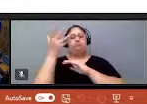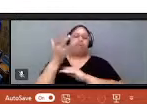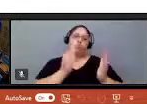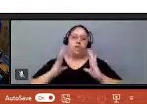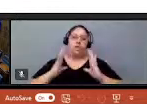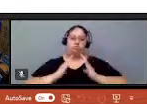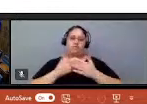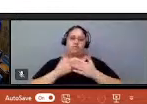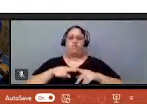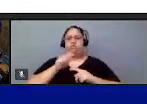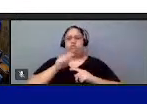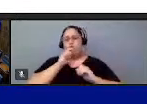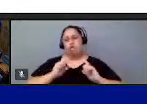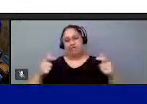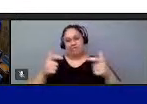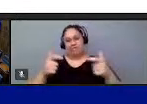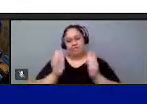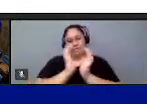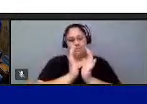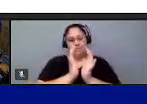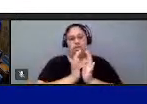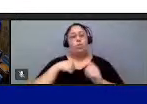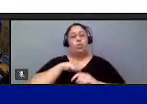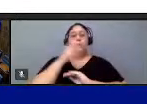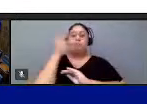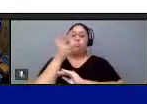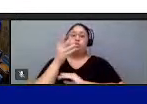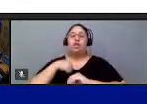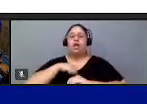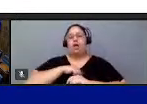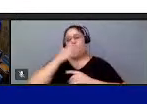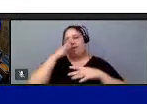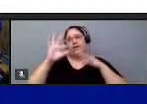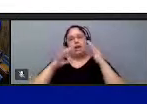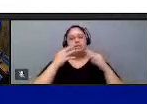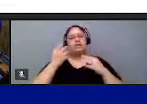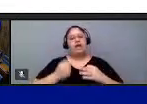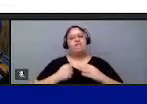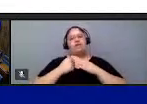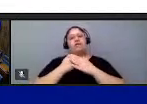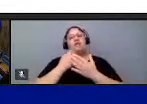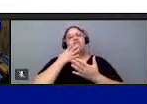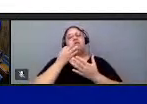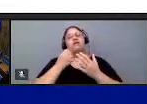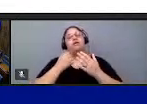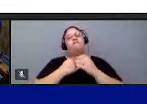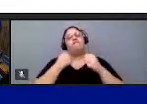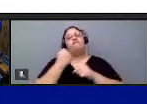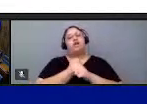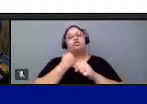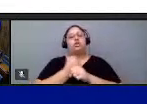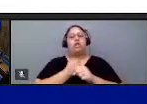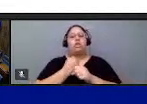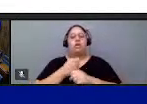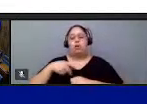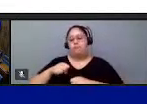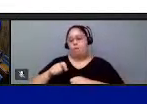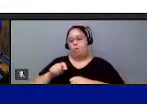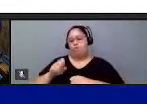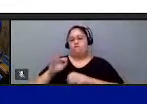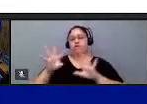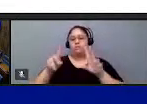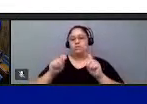morning and we'll be presenting to you our analysis of the functioning of the port of Cape Town in particular The Container